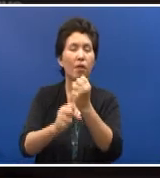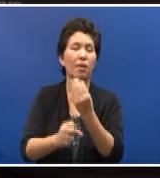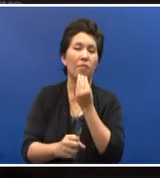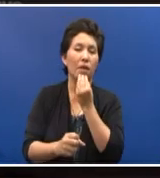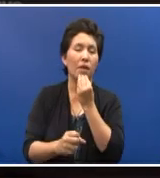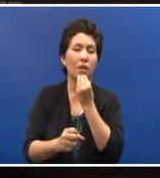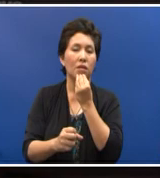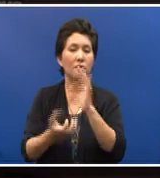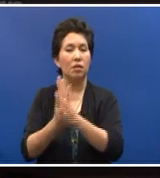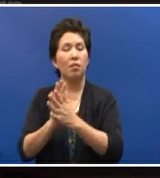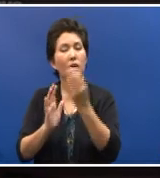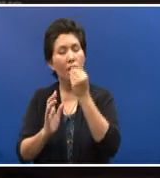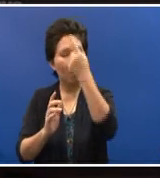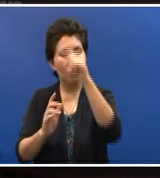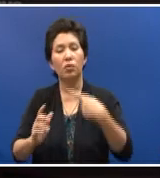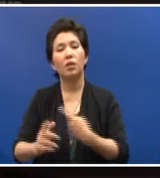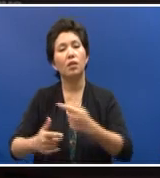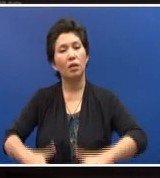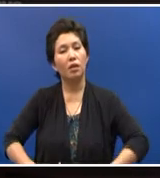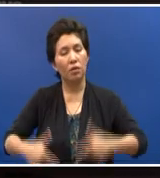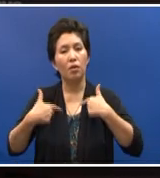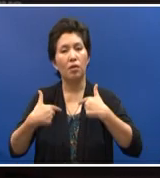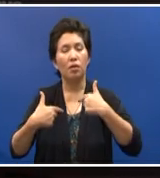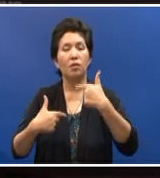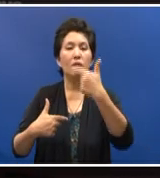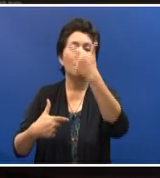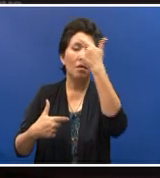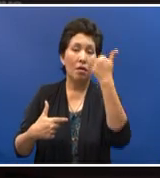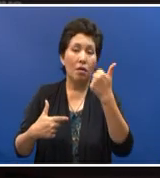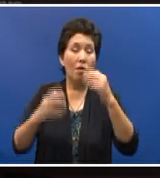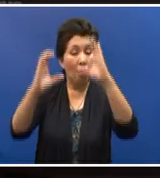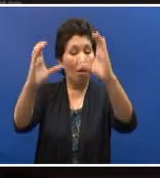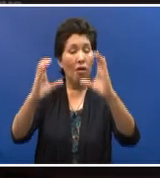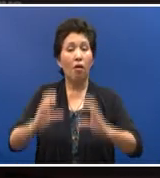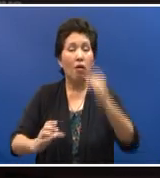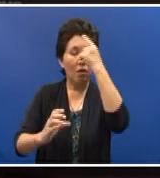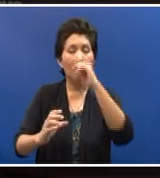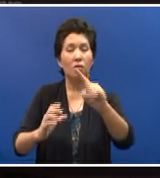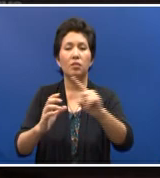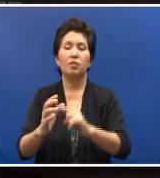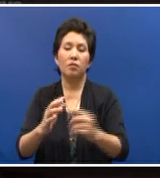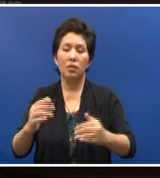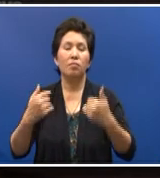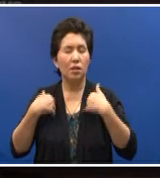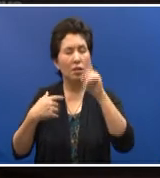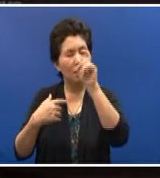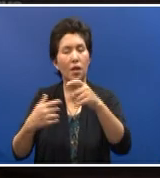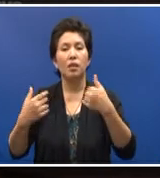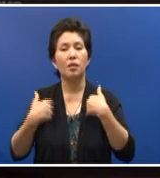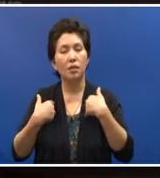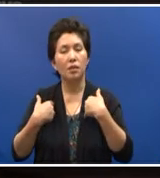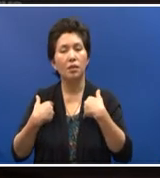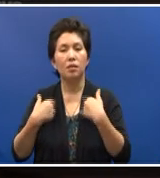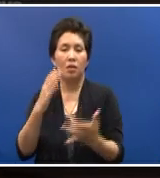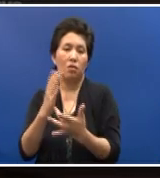or devices. Okay, because the methods in order to do something is already considered as technology. Okay, so